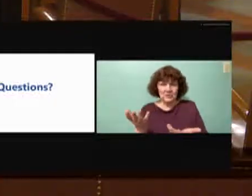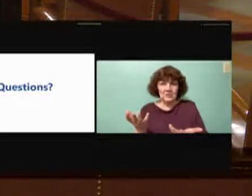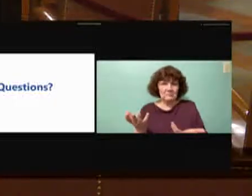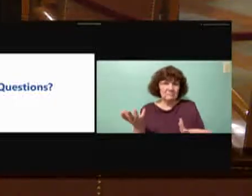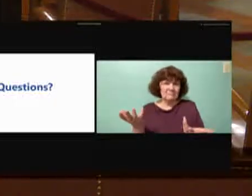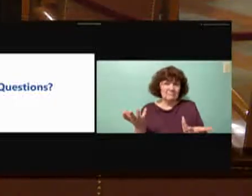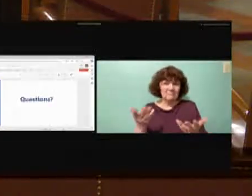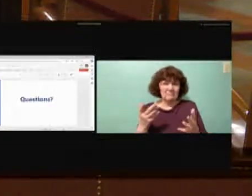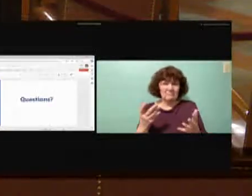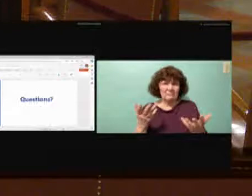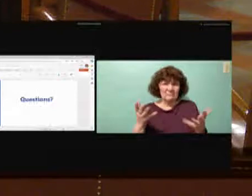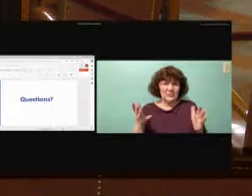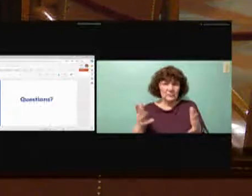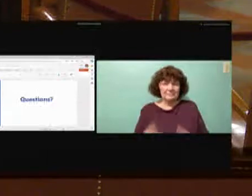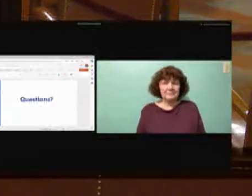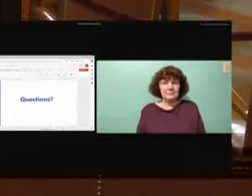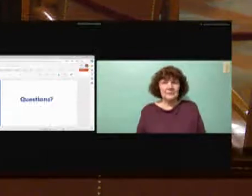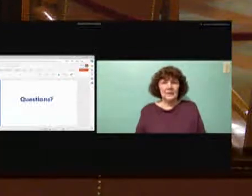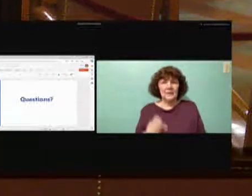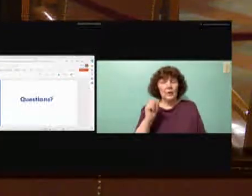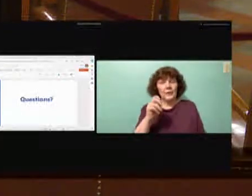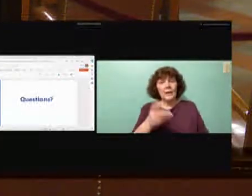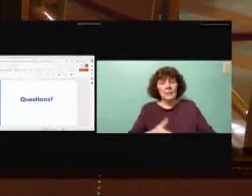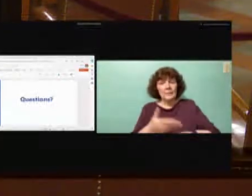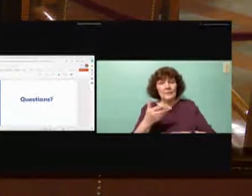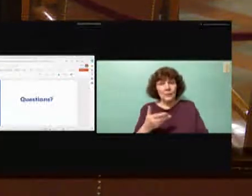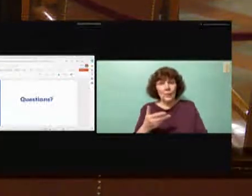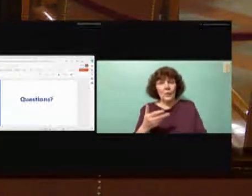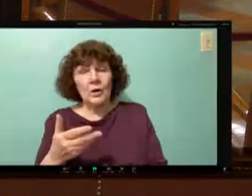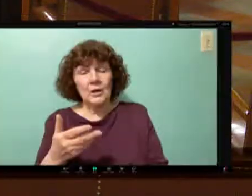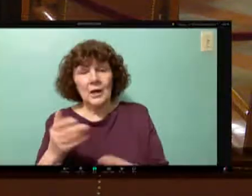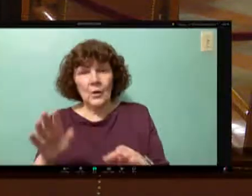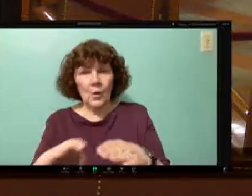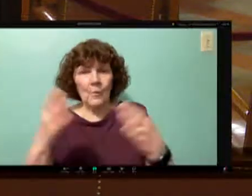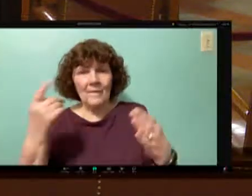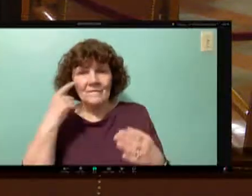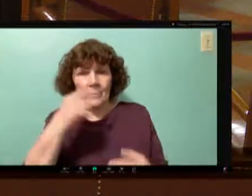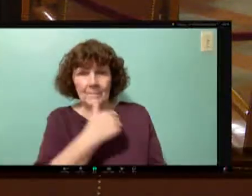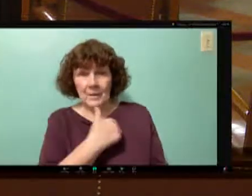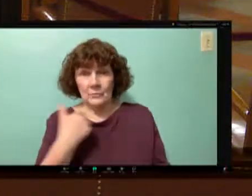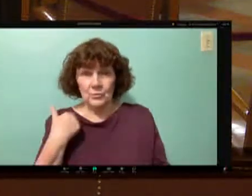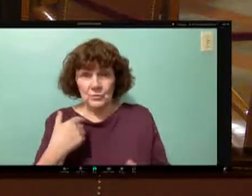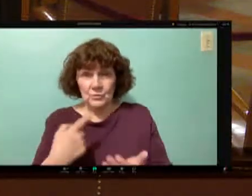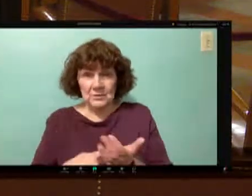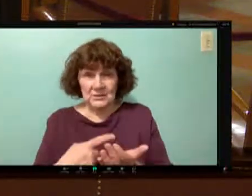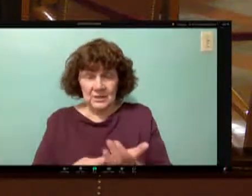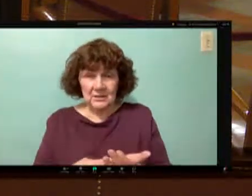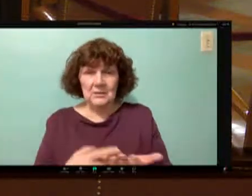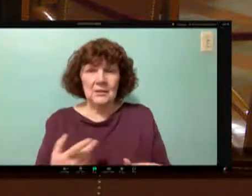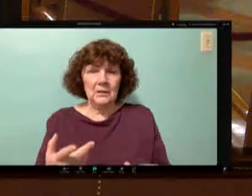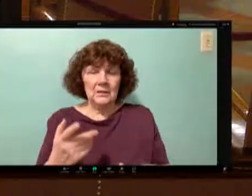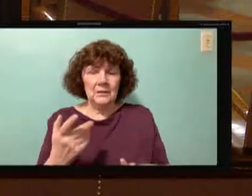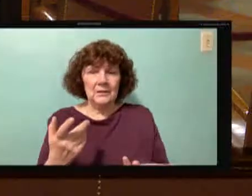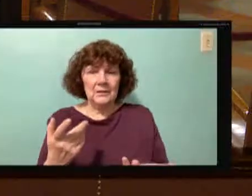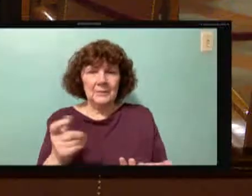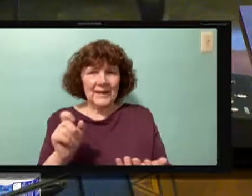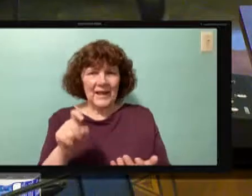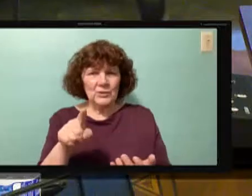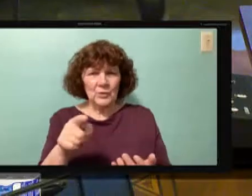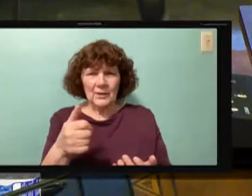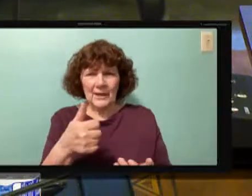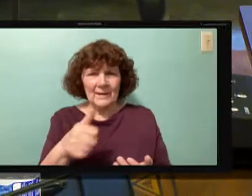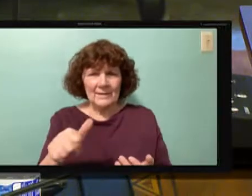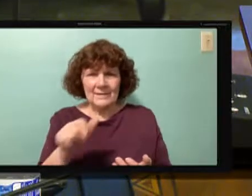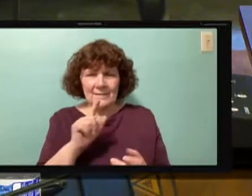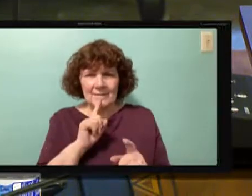Thank you. Before necessarily opening it up to members, any sort of initial response from